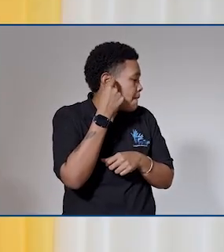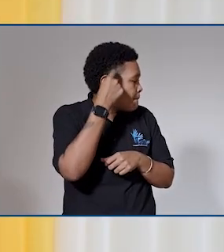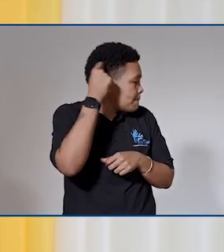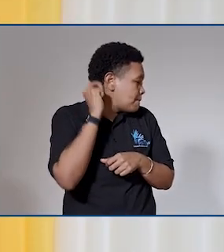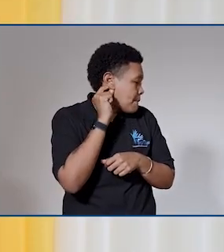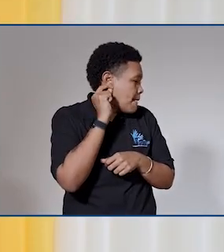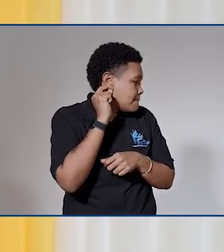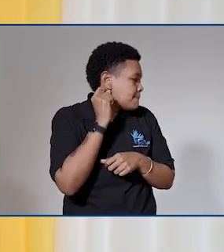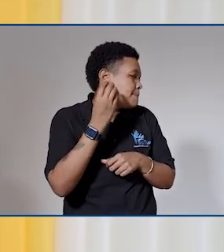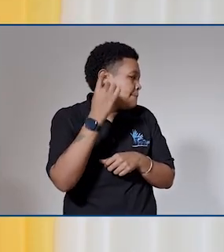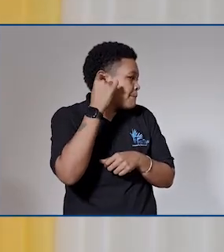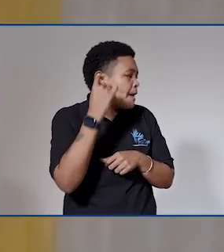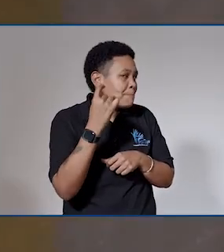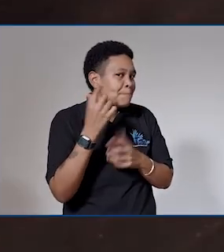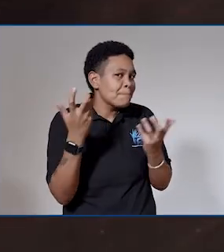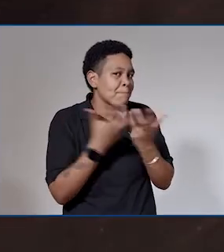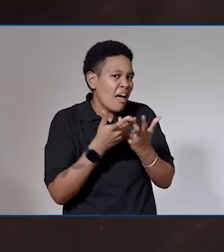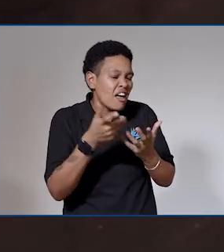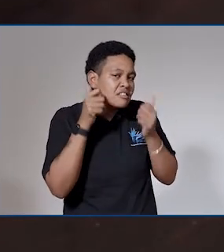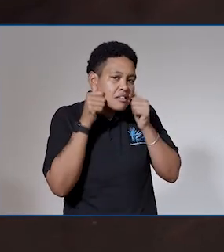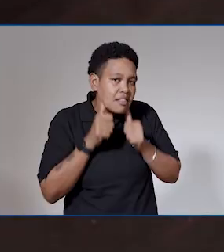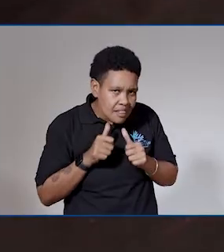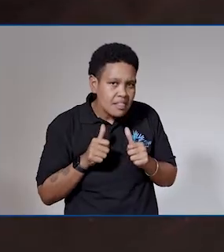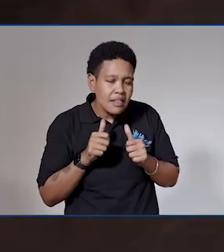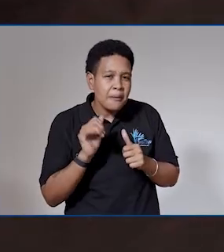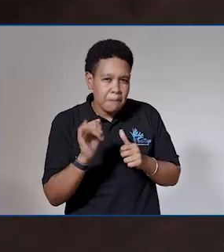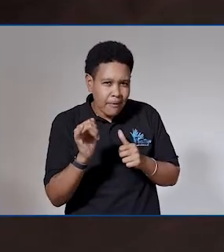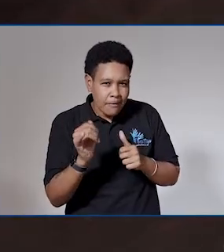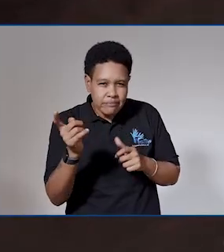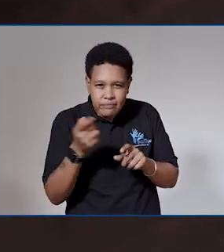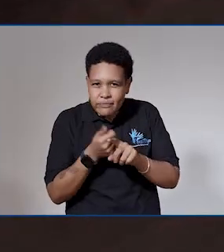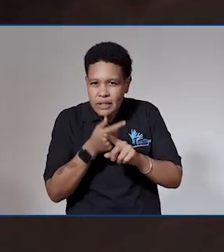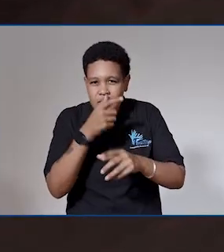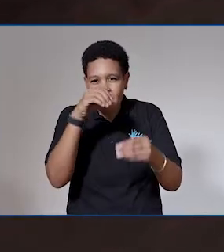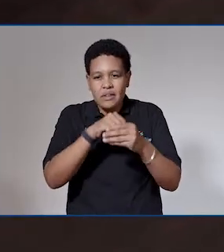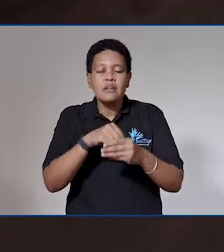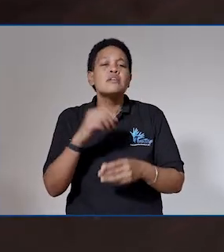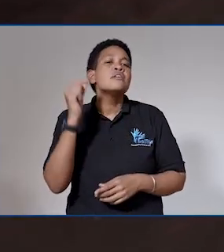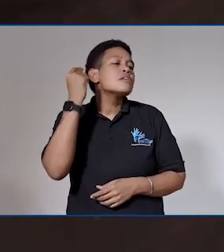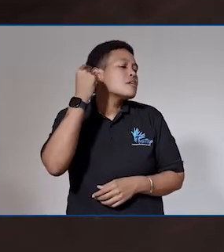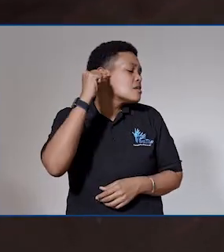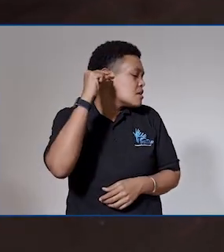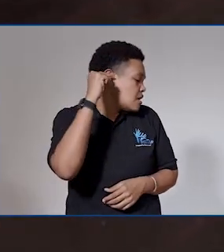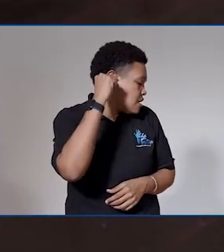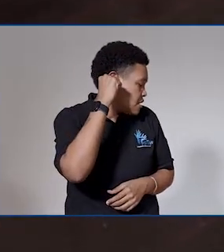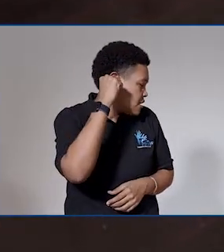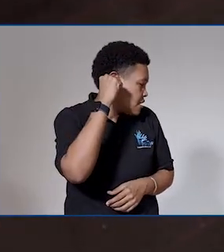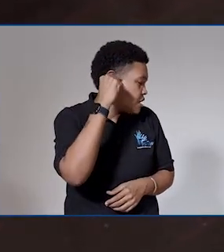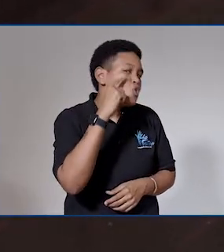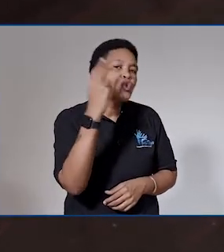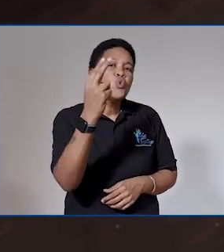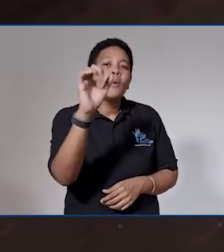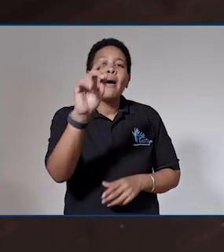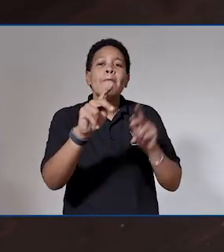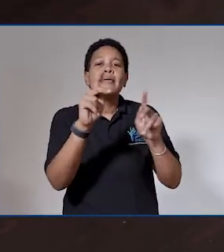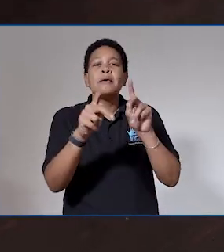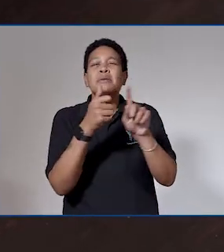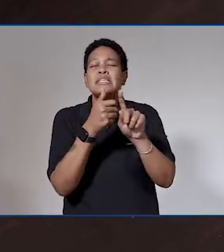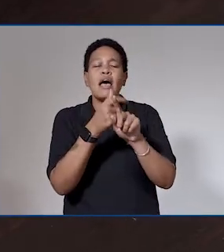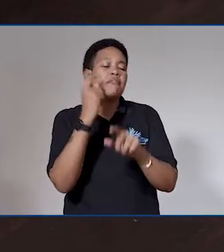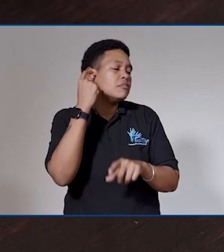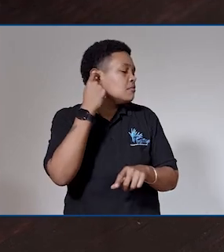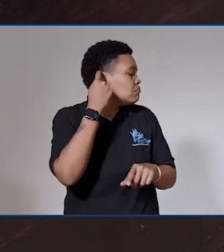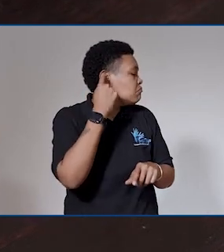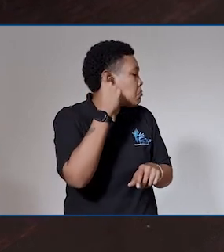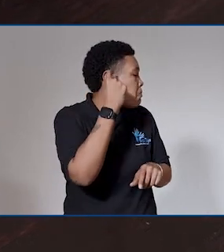canal. Then you have an in-the-ear hearing aid, again, that is used by persons who have a